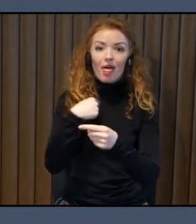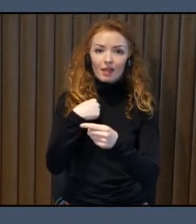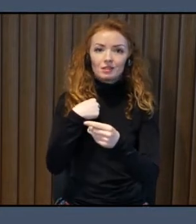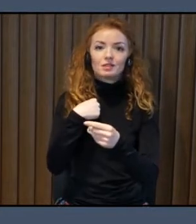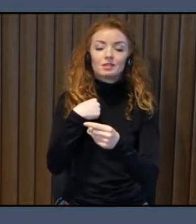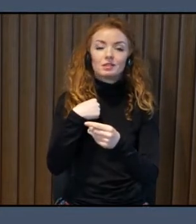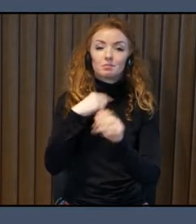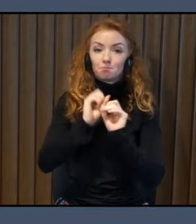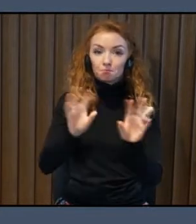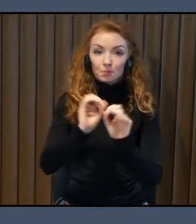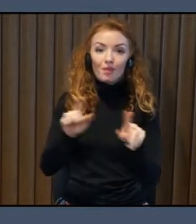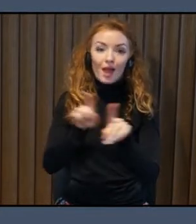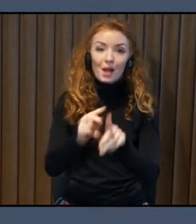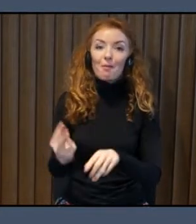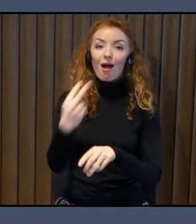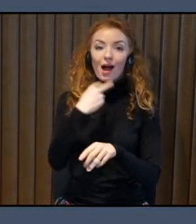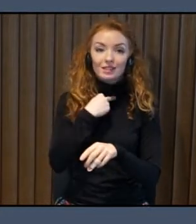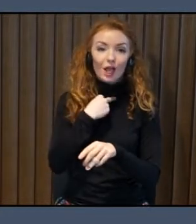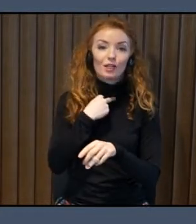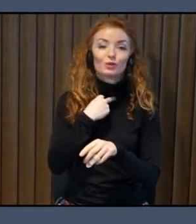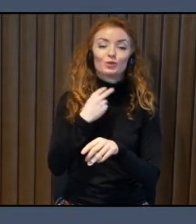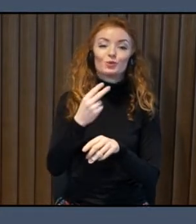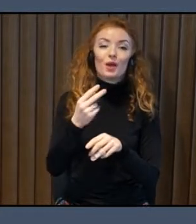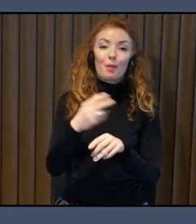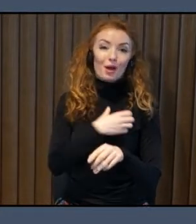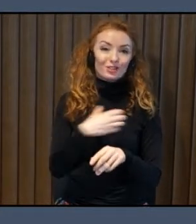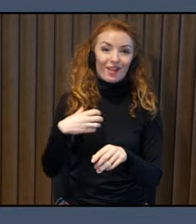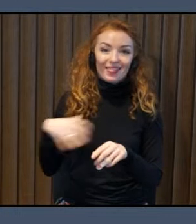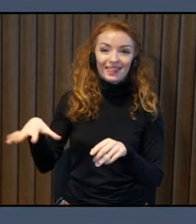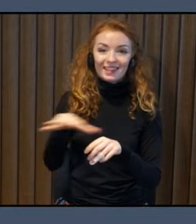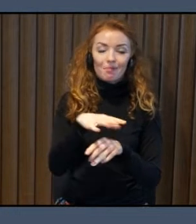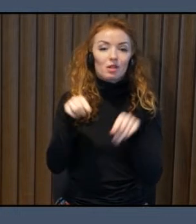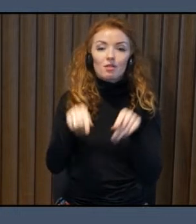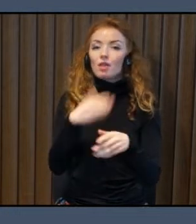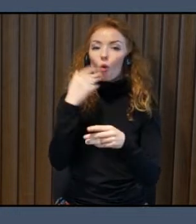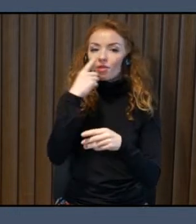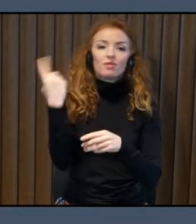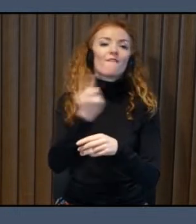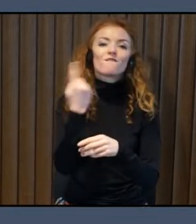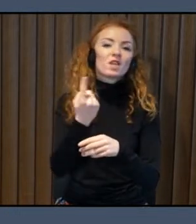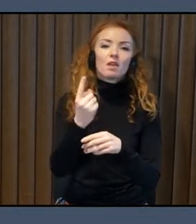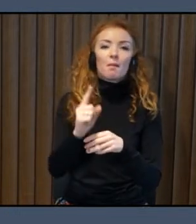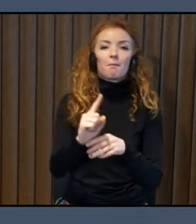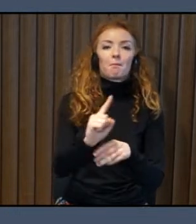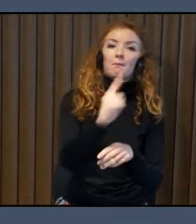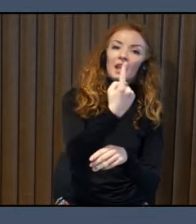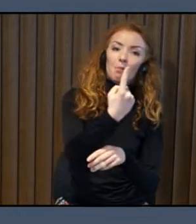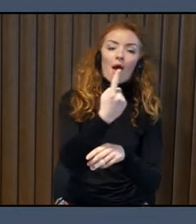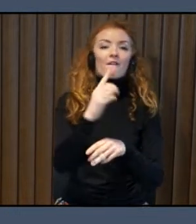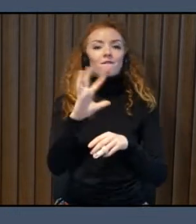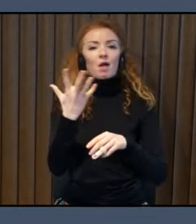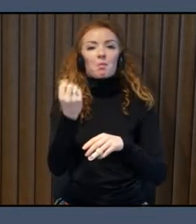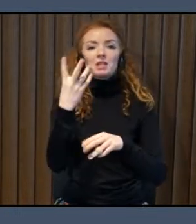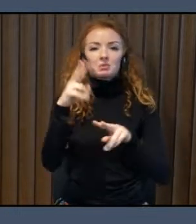human changes, what they wanted to highlight, what it could bring to our society.